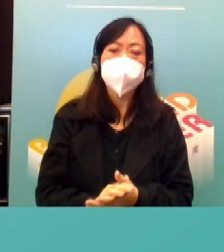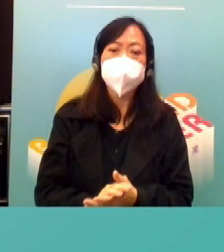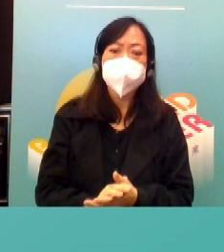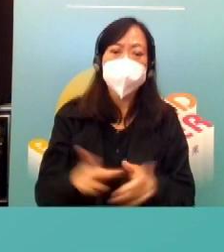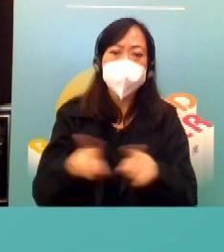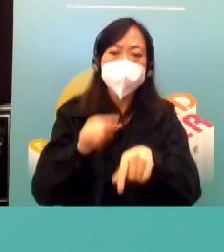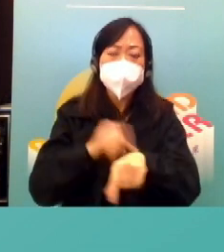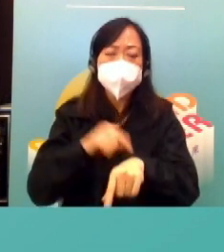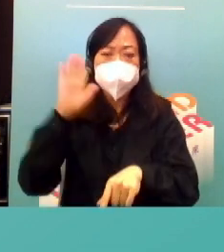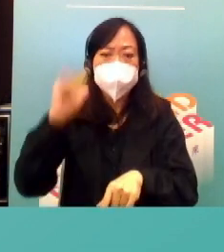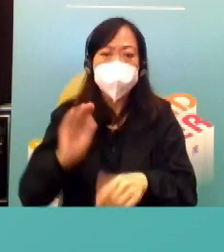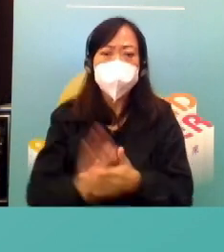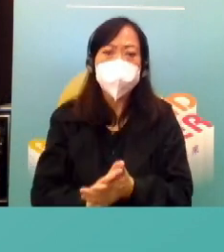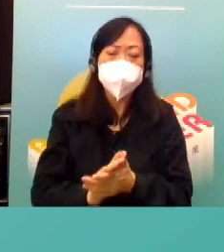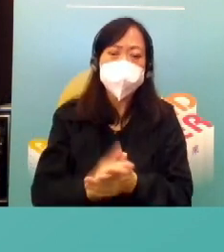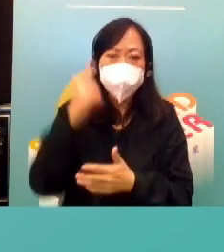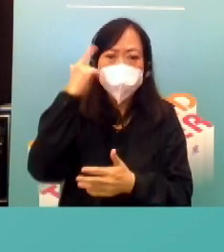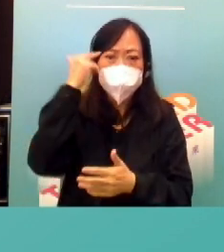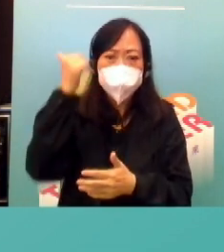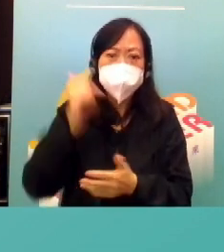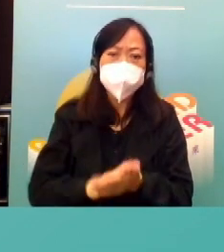stakeholders to promote